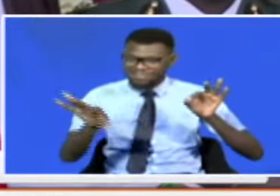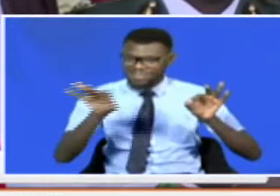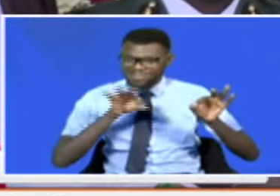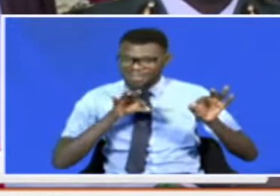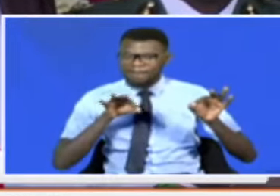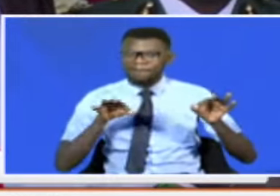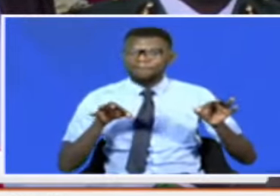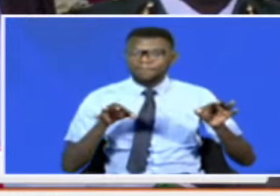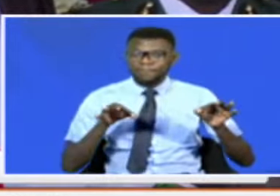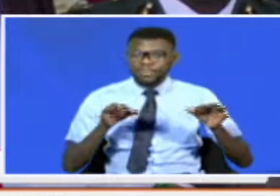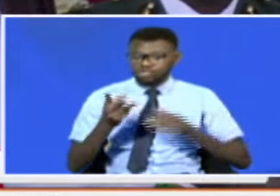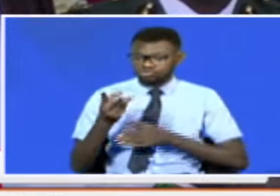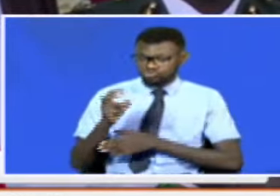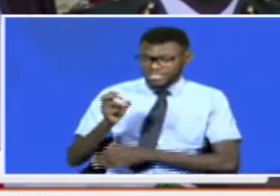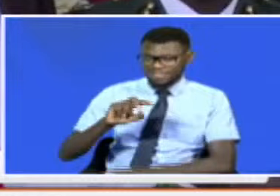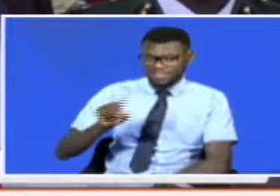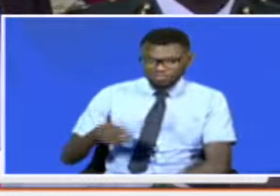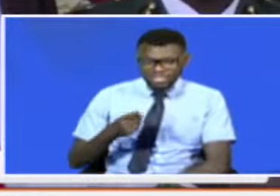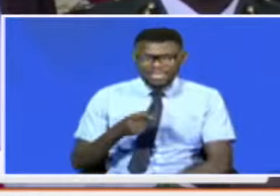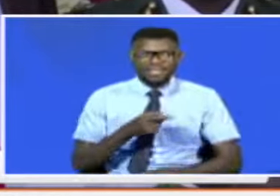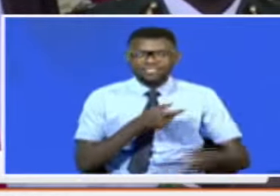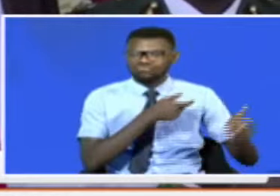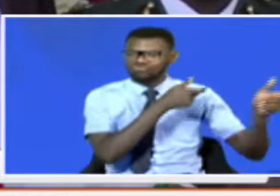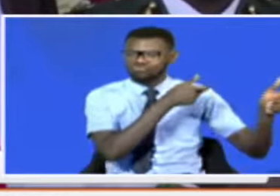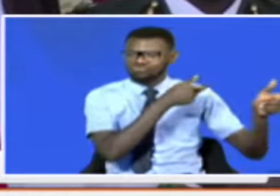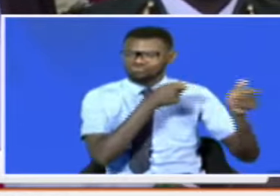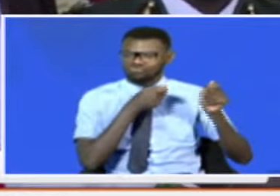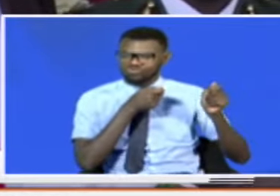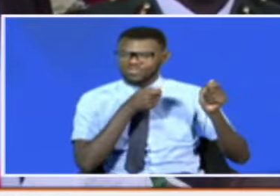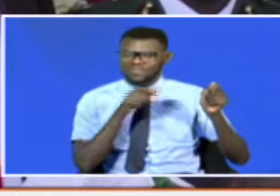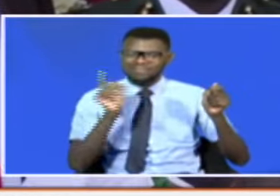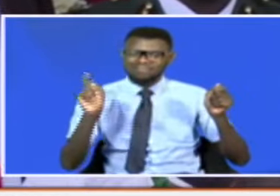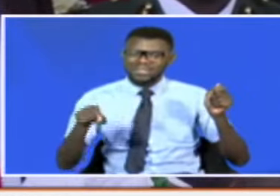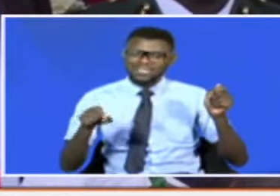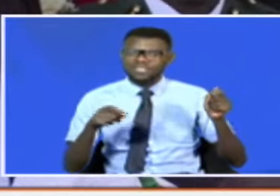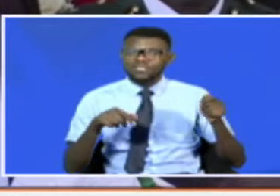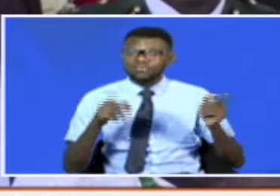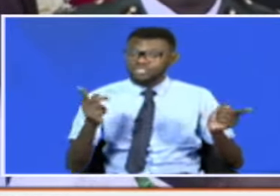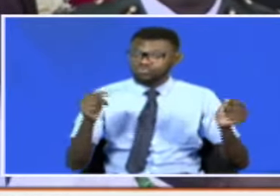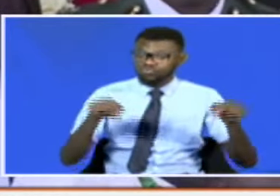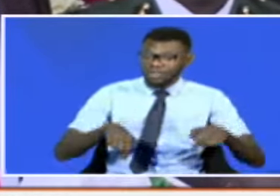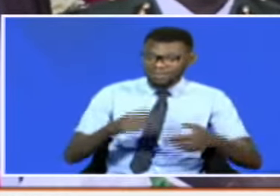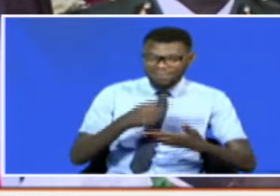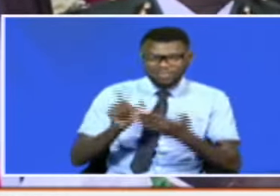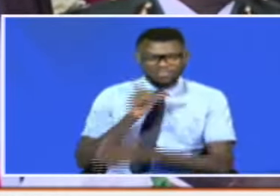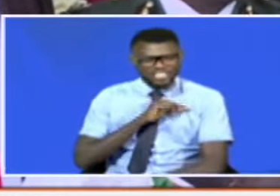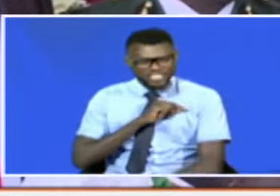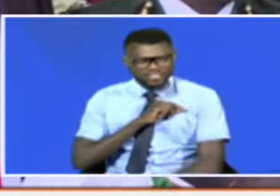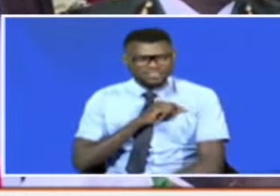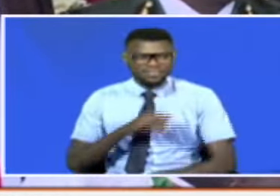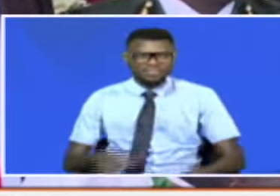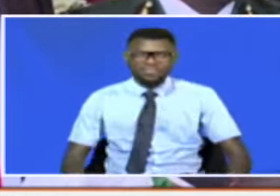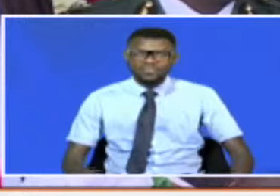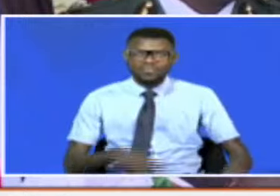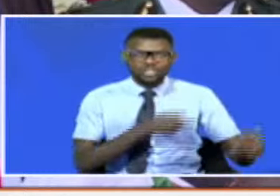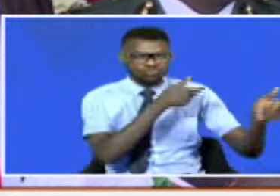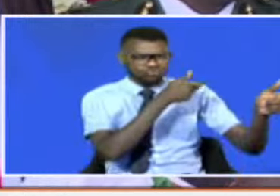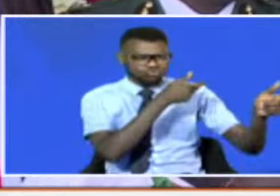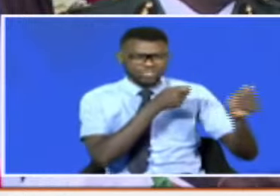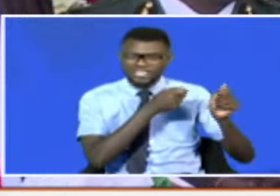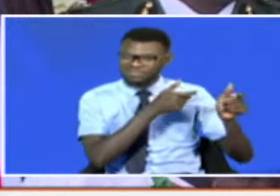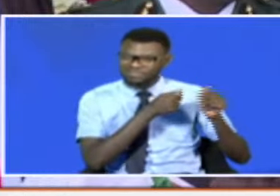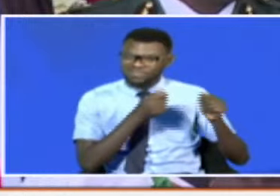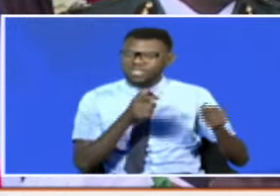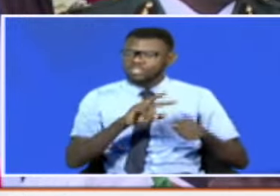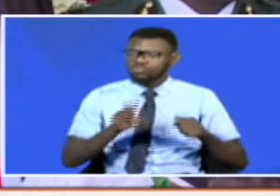recruits, I have today approved the recruitment of 200 additional